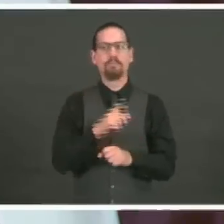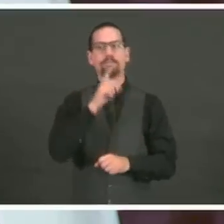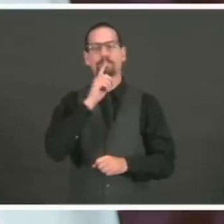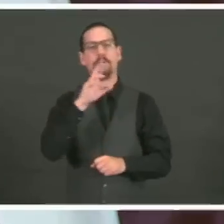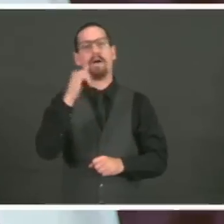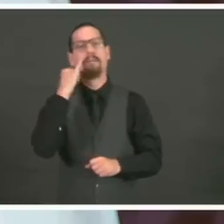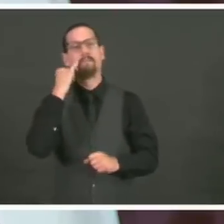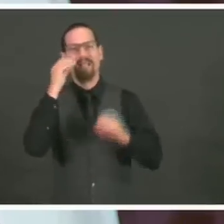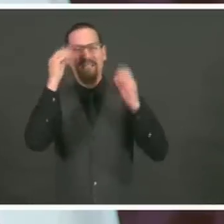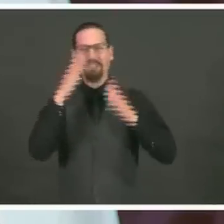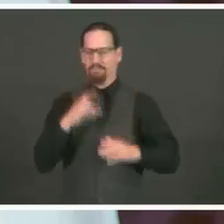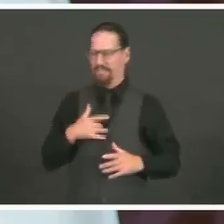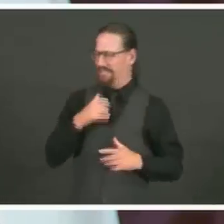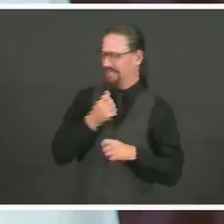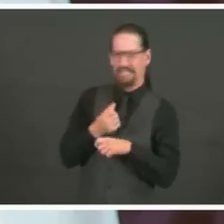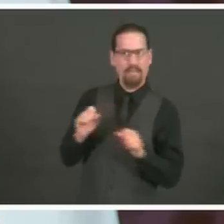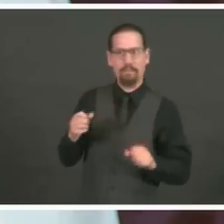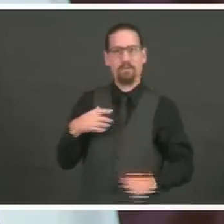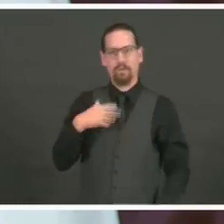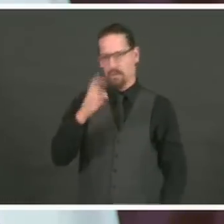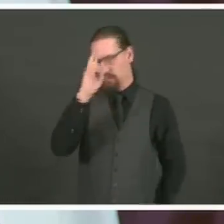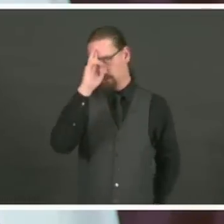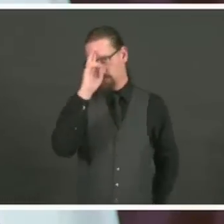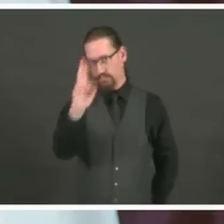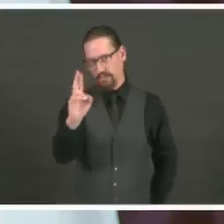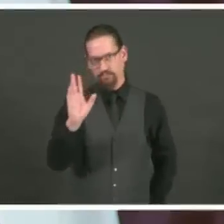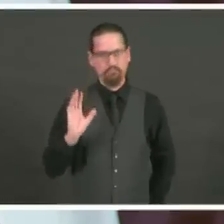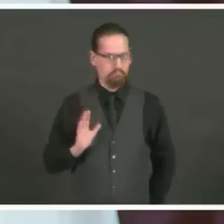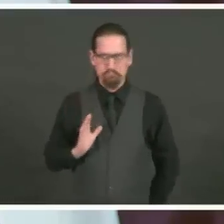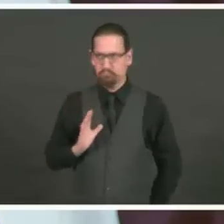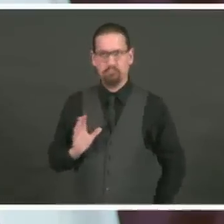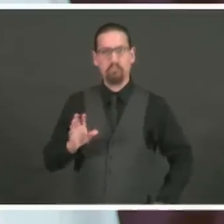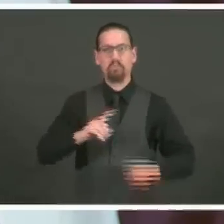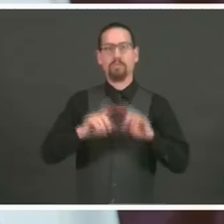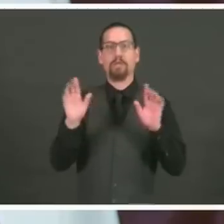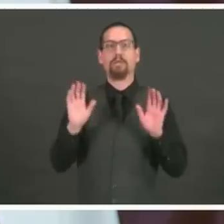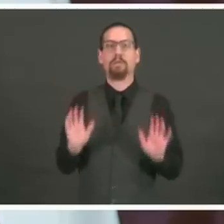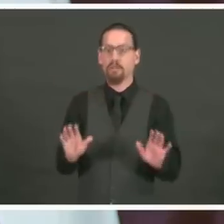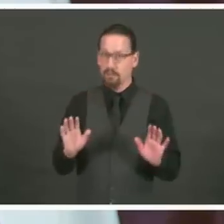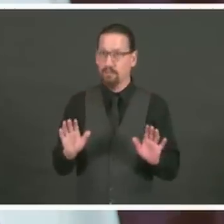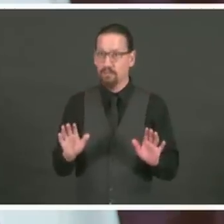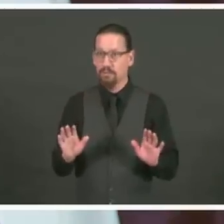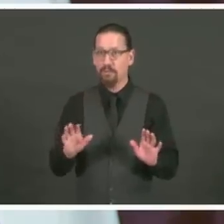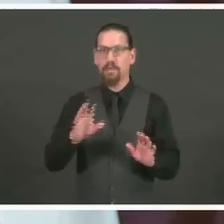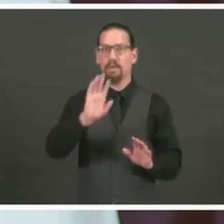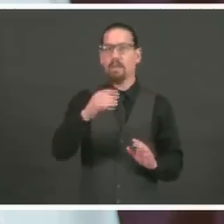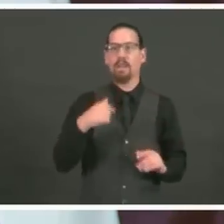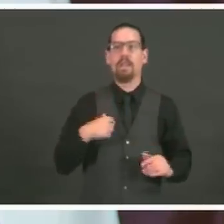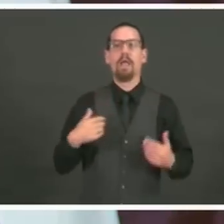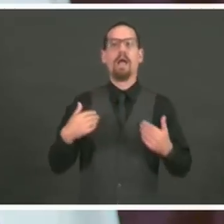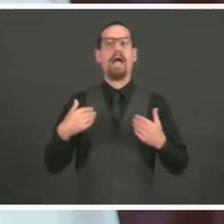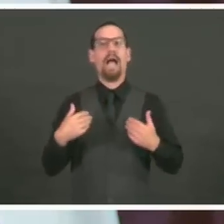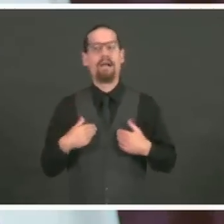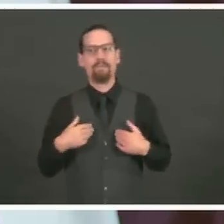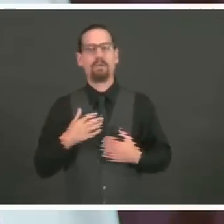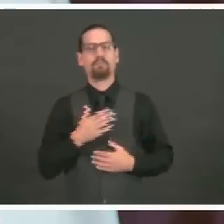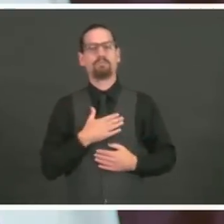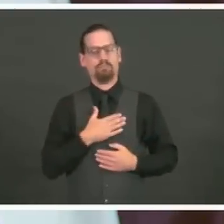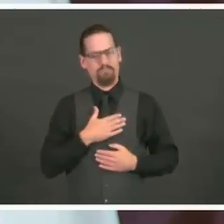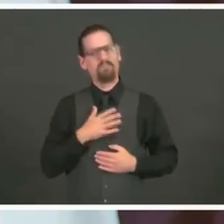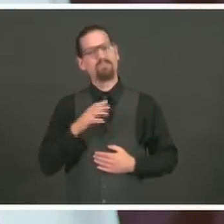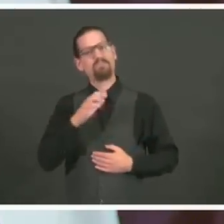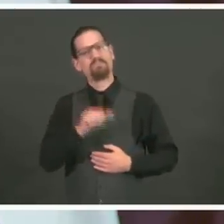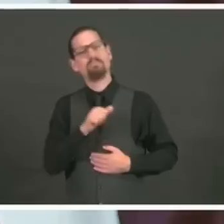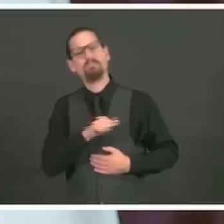But what we are going to do, as a moral obligation to these children, work as hard as we can